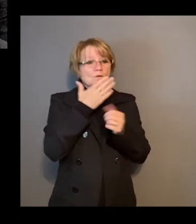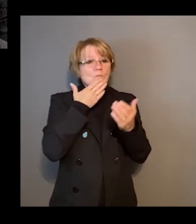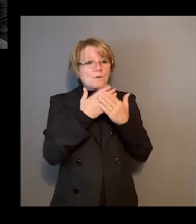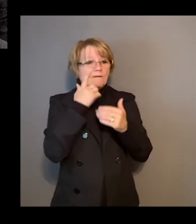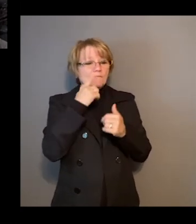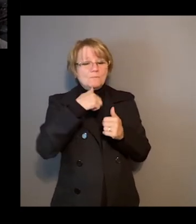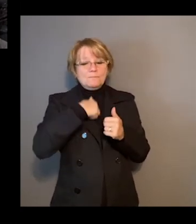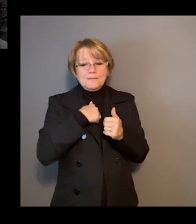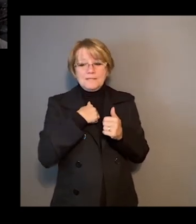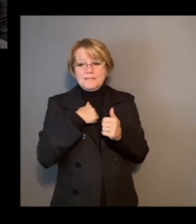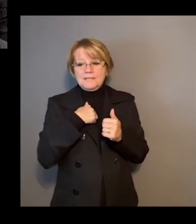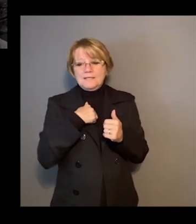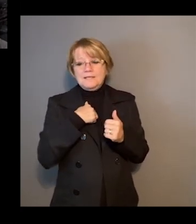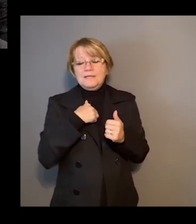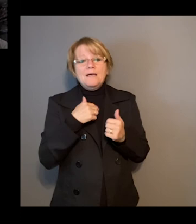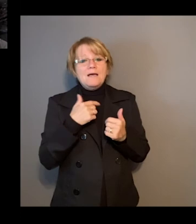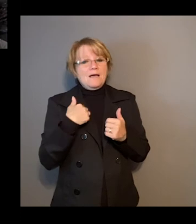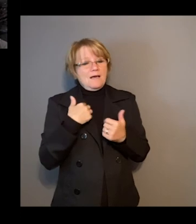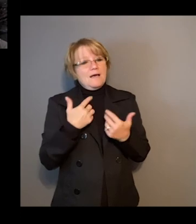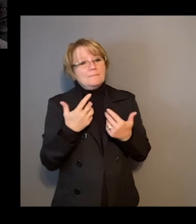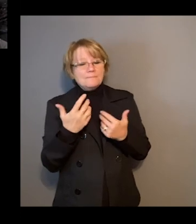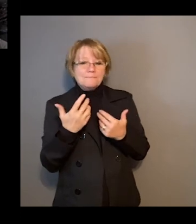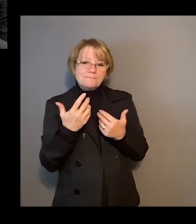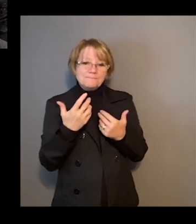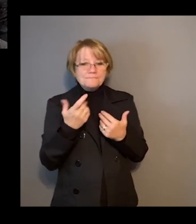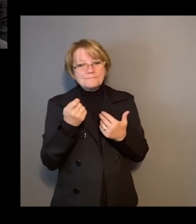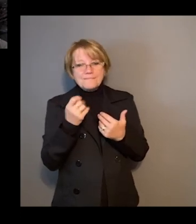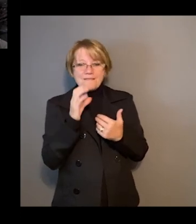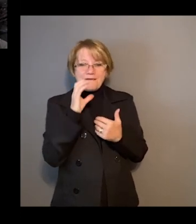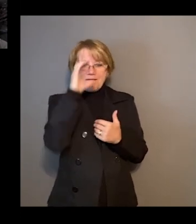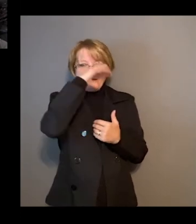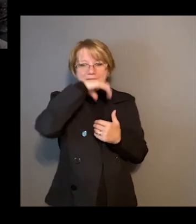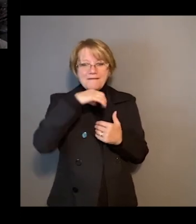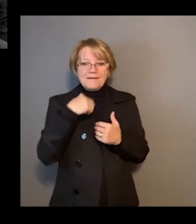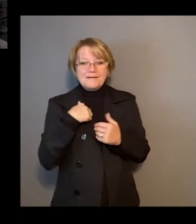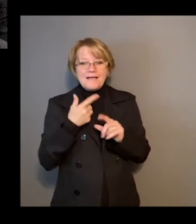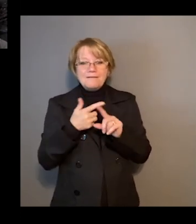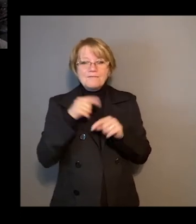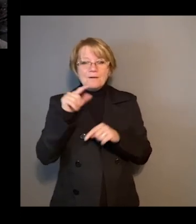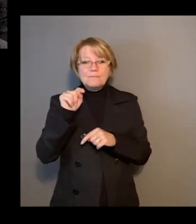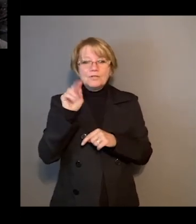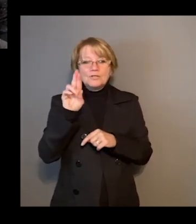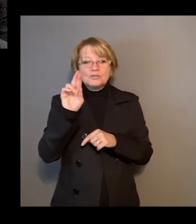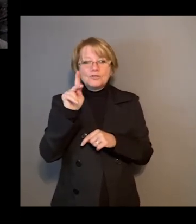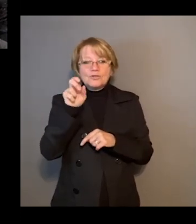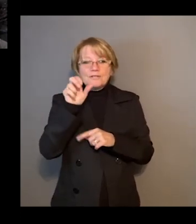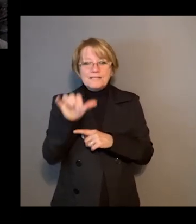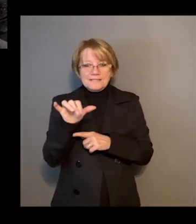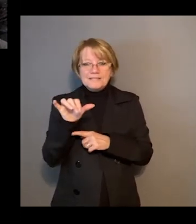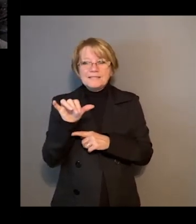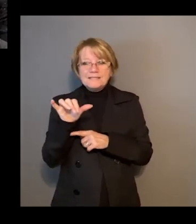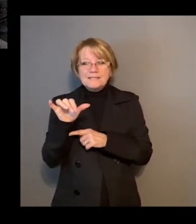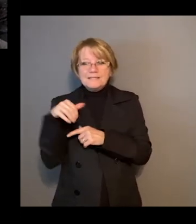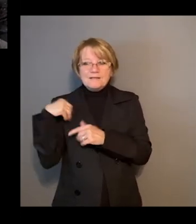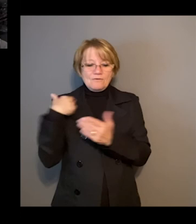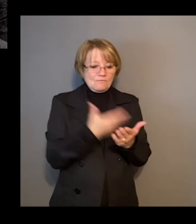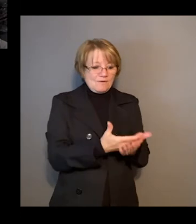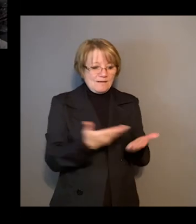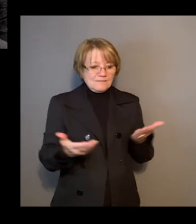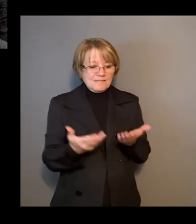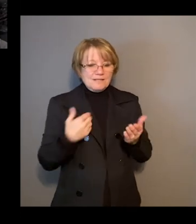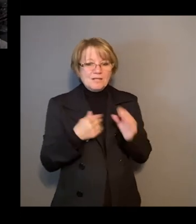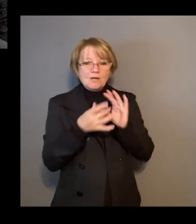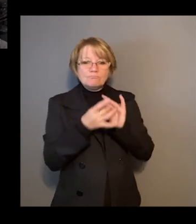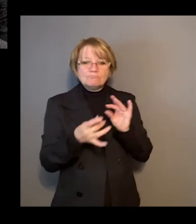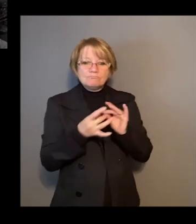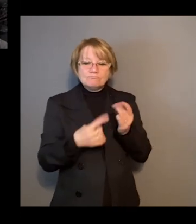I'm somewhat of an oddball, you know, I'm originally from Turkey, and here I am talking and commenting about race relations in the United States. So